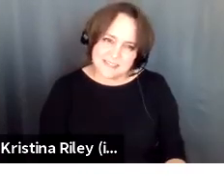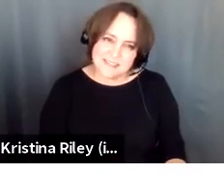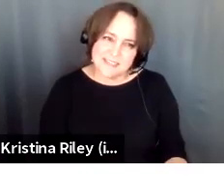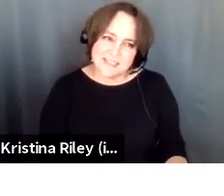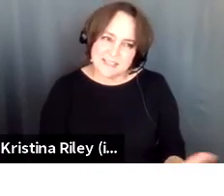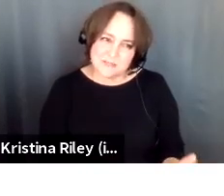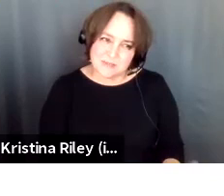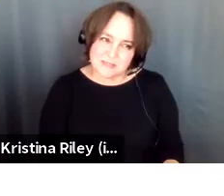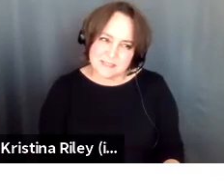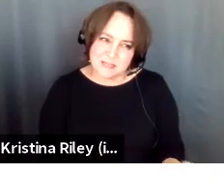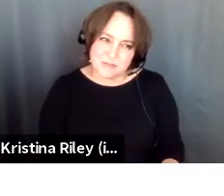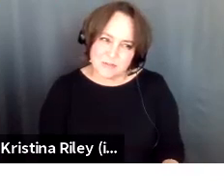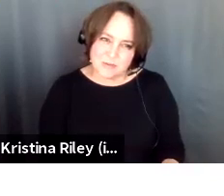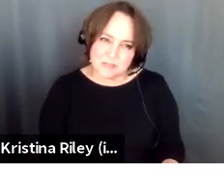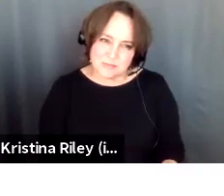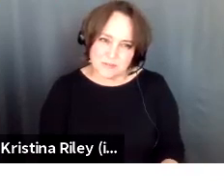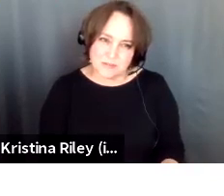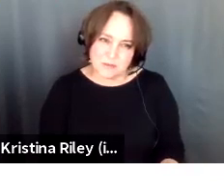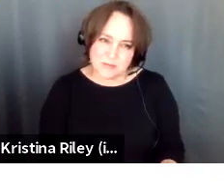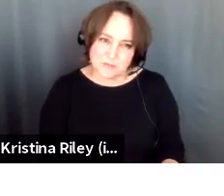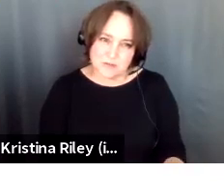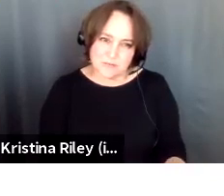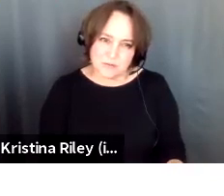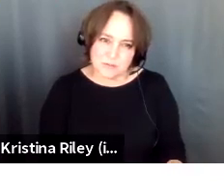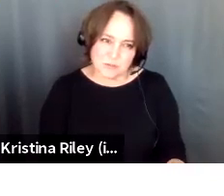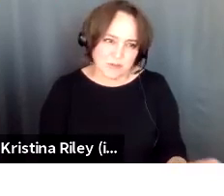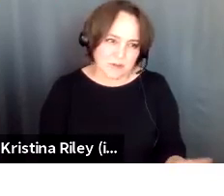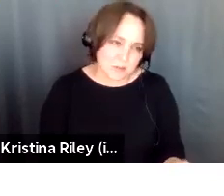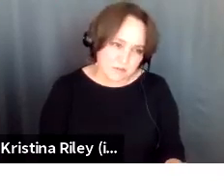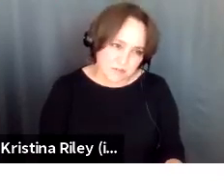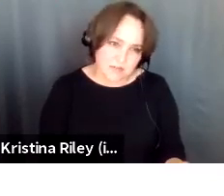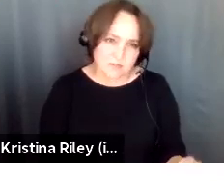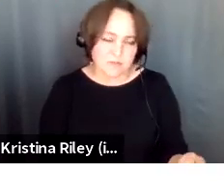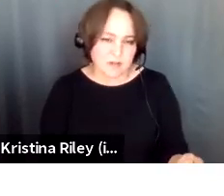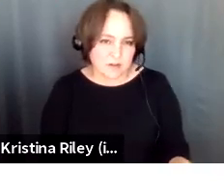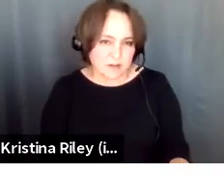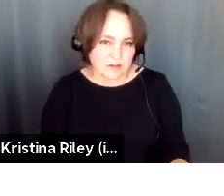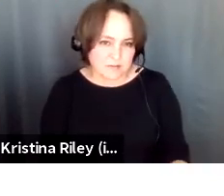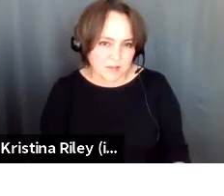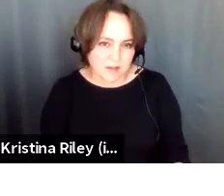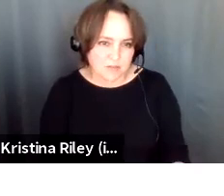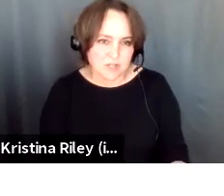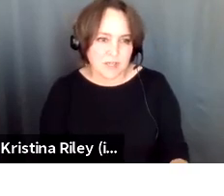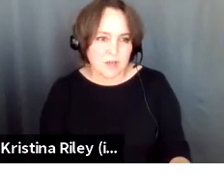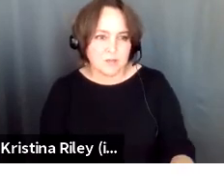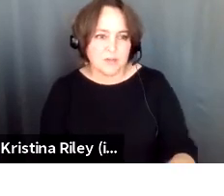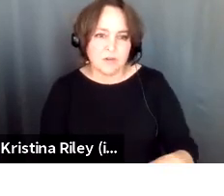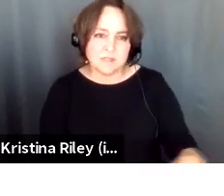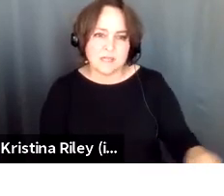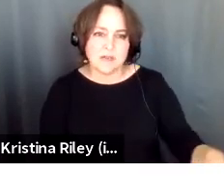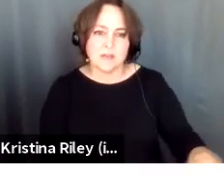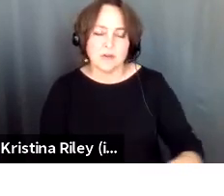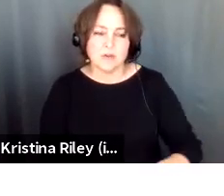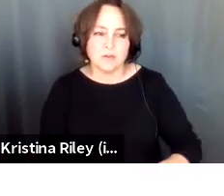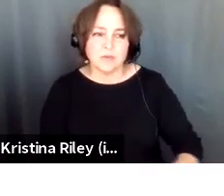and it's fascinating if you note the different arrangement of furniture. We've got a couple of chairs, we've got a couch, but